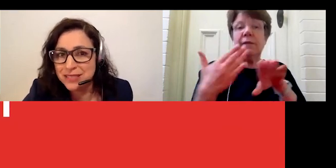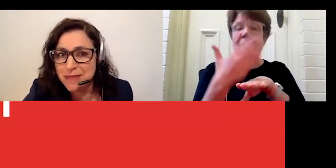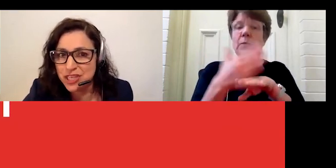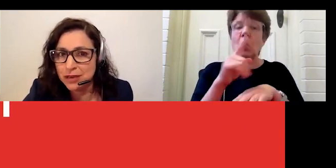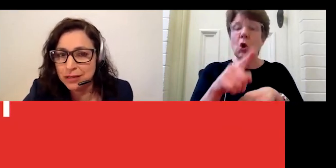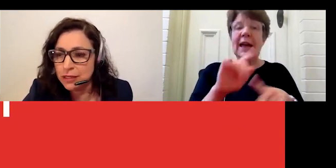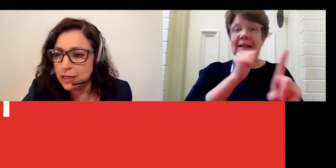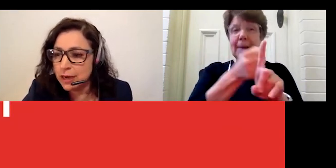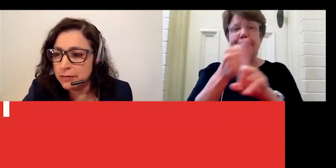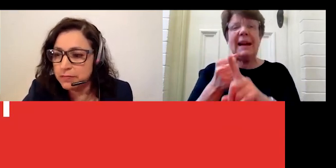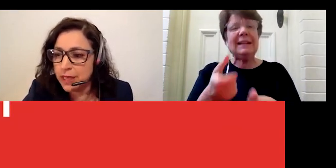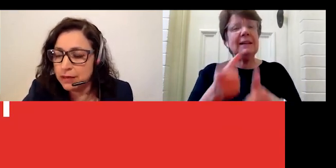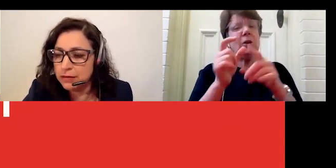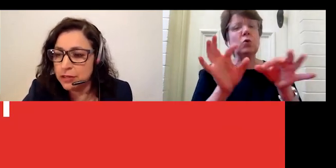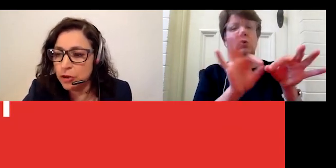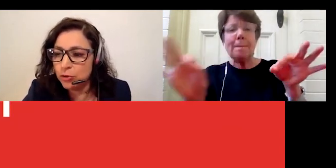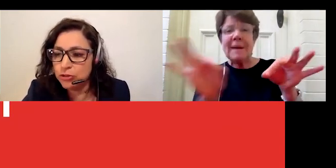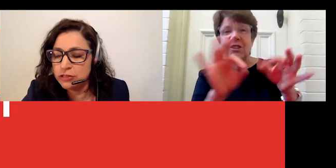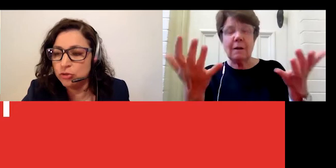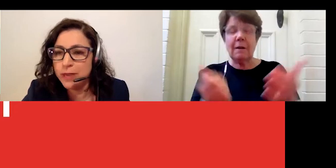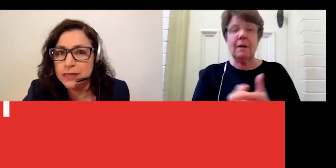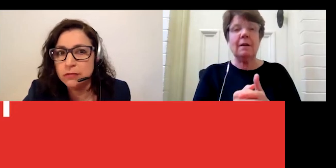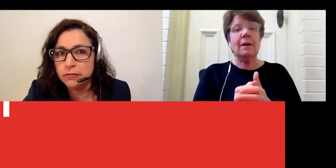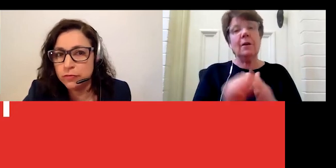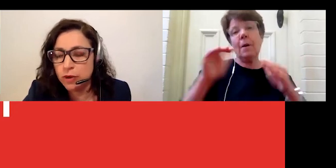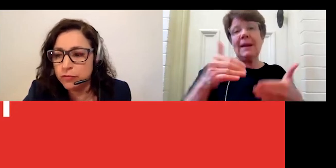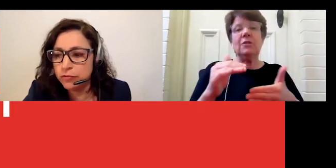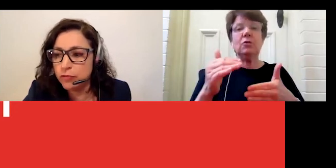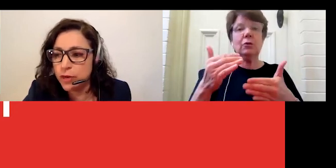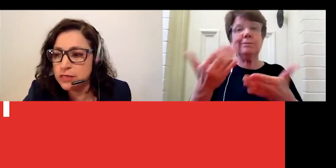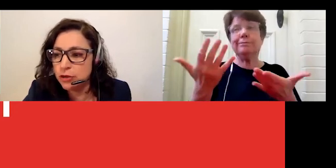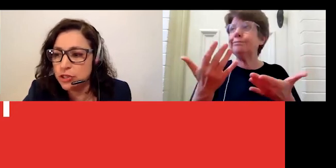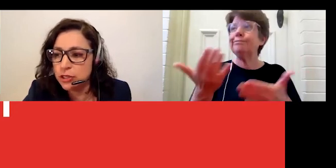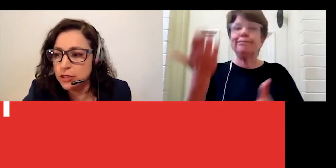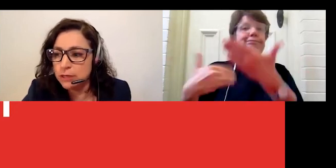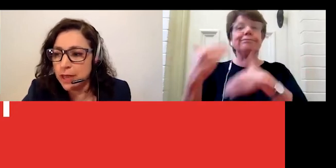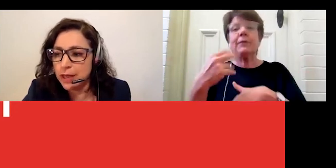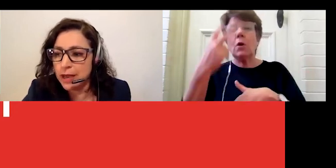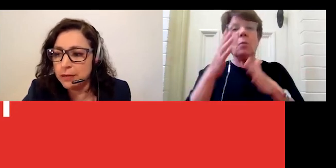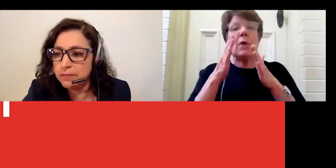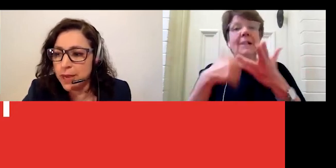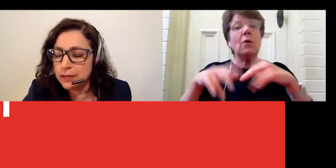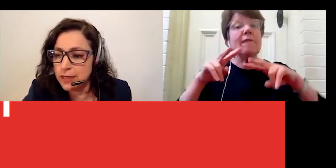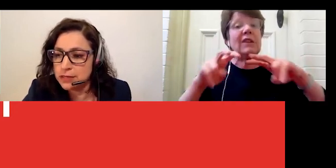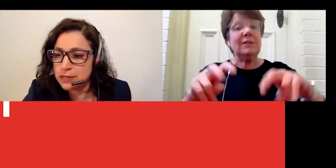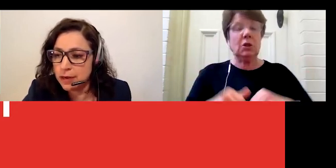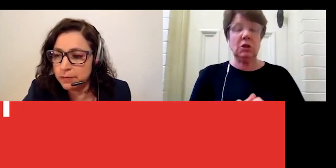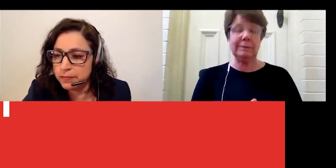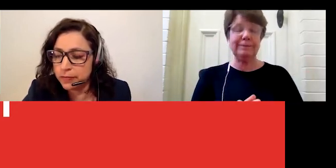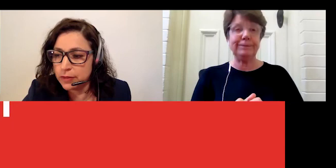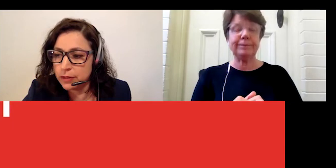harder to measure than, you know, more traditional means of research. But